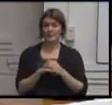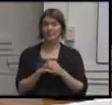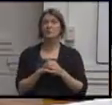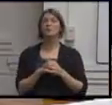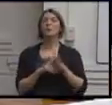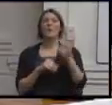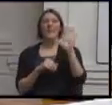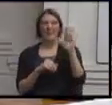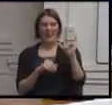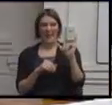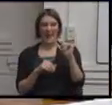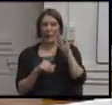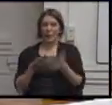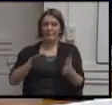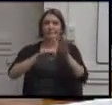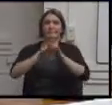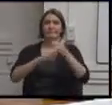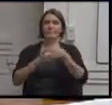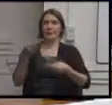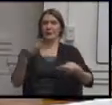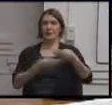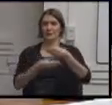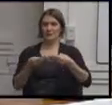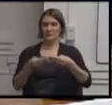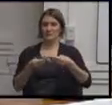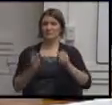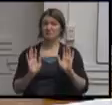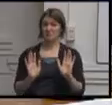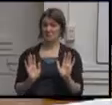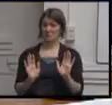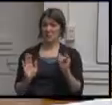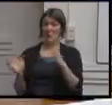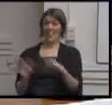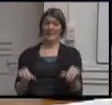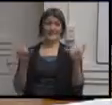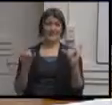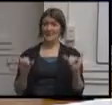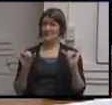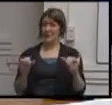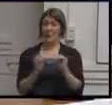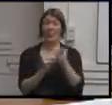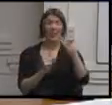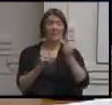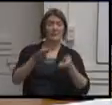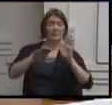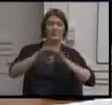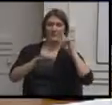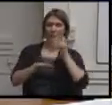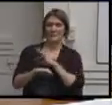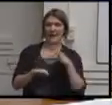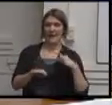takes up the money that we're going to be bringing in through pay-as-you-throw.